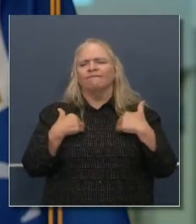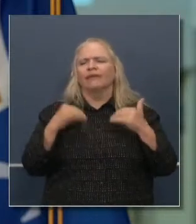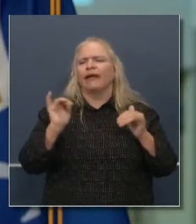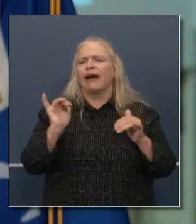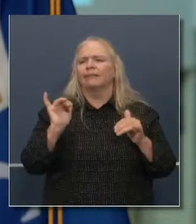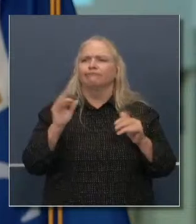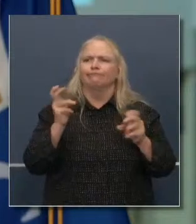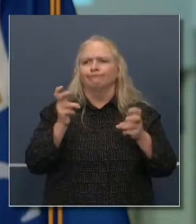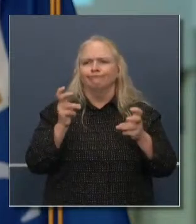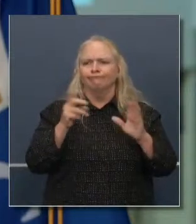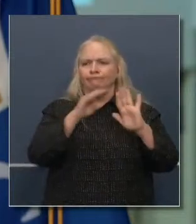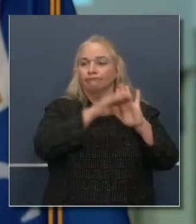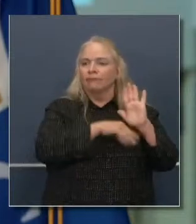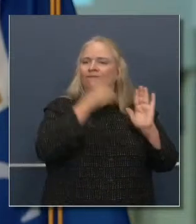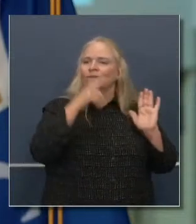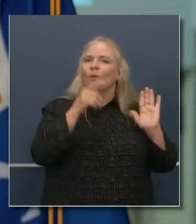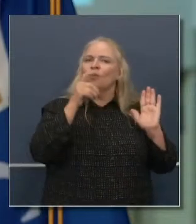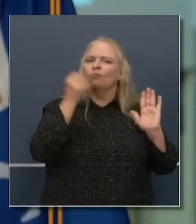what you're asking exactly?